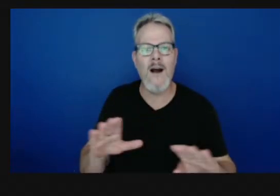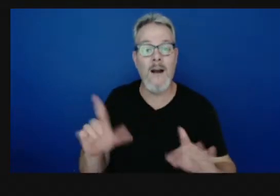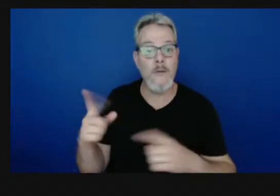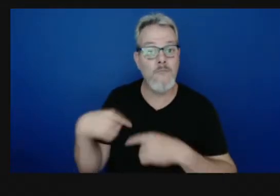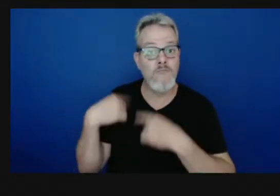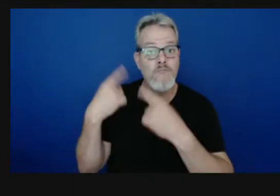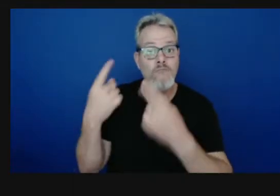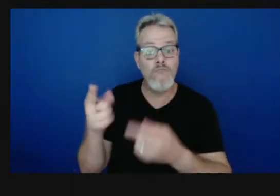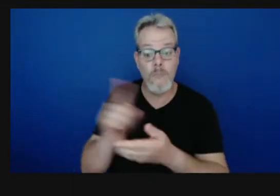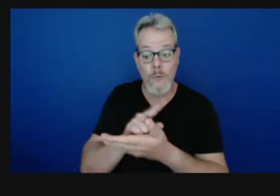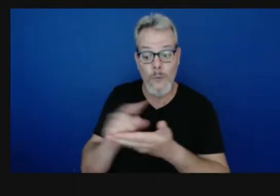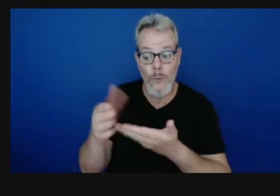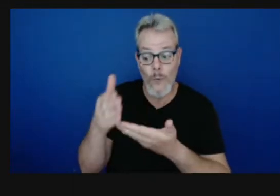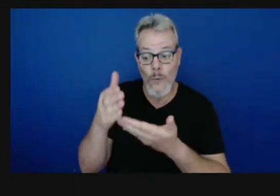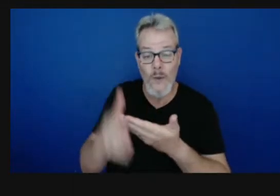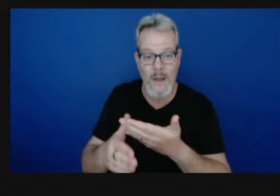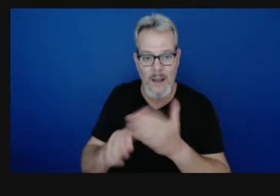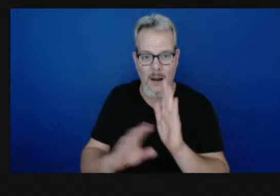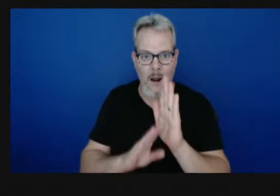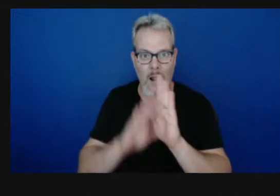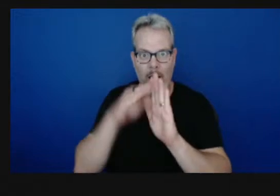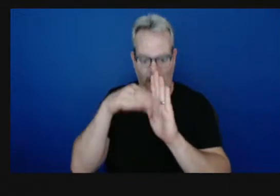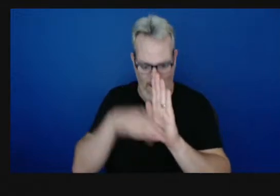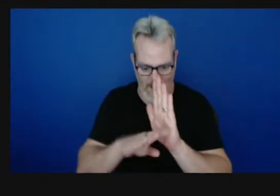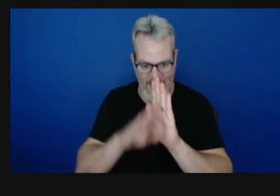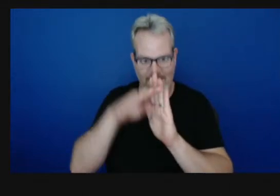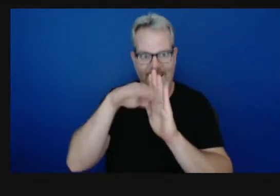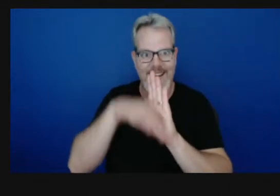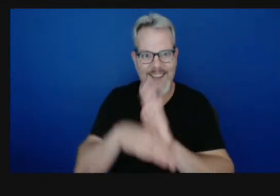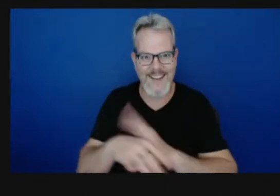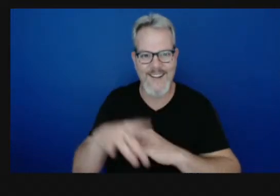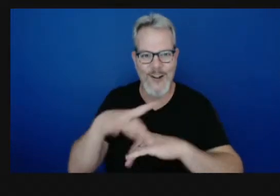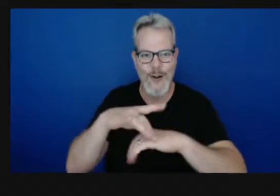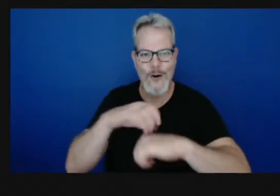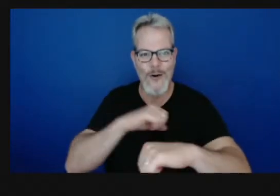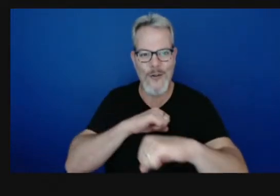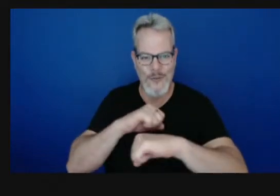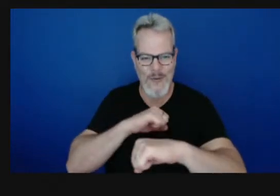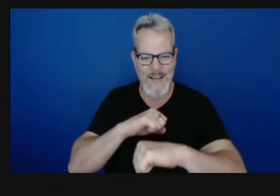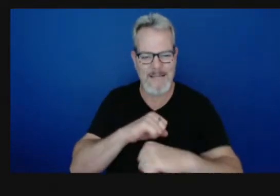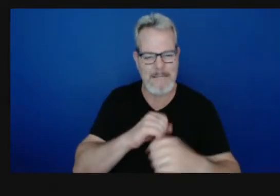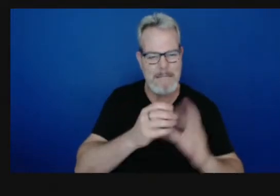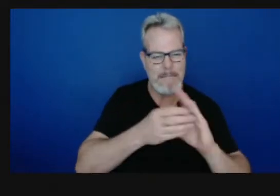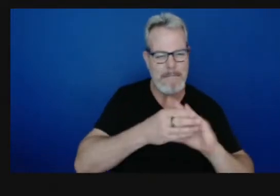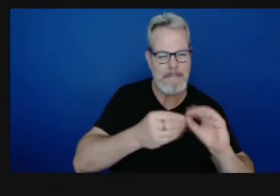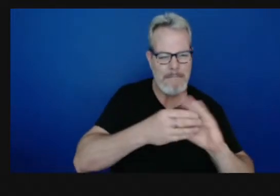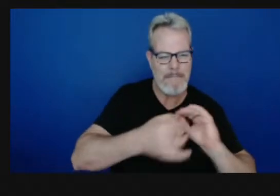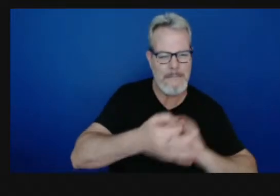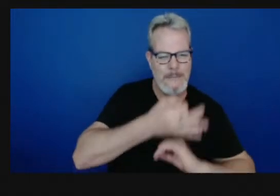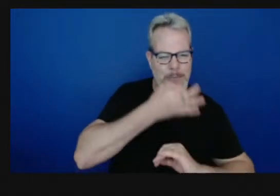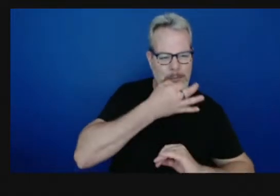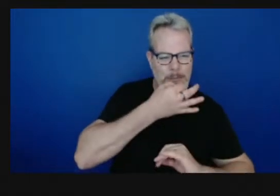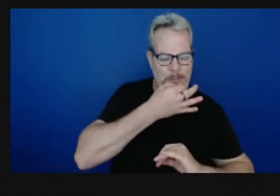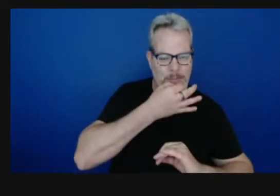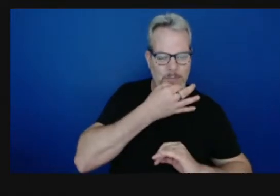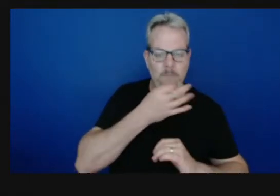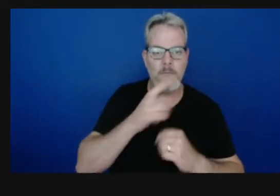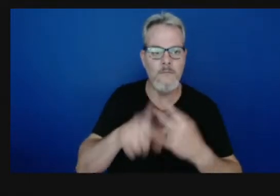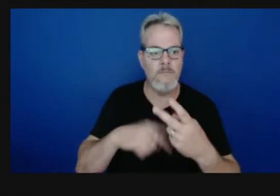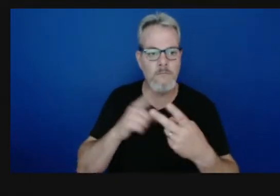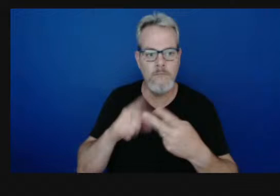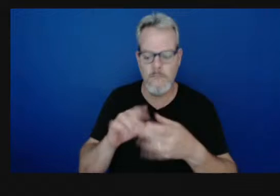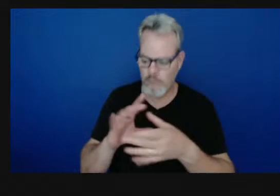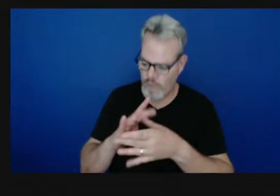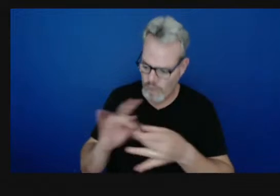and cycled back down again. That's going to be our recap here coming up shortly. And then otherwise, we'll wrap up 2024,